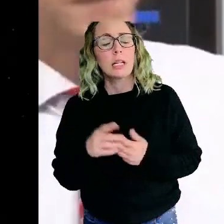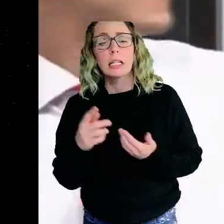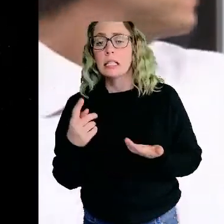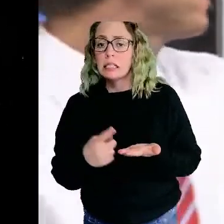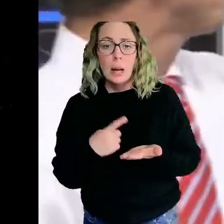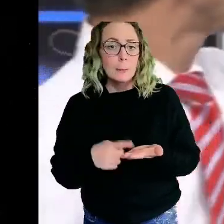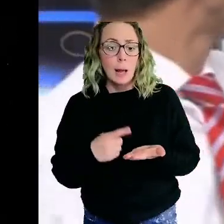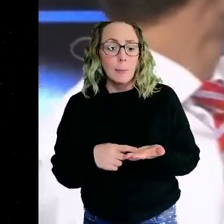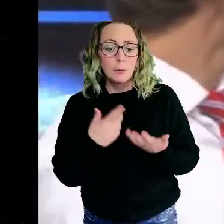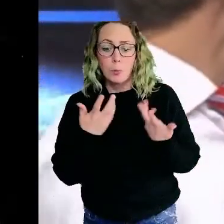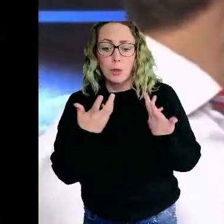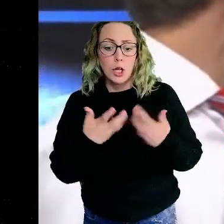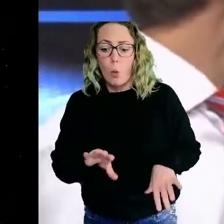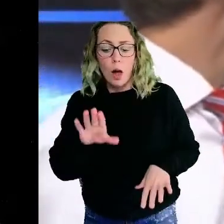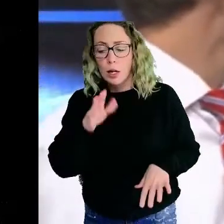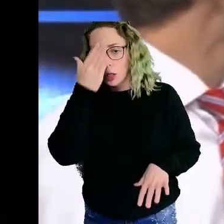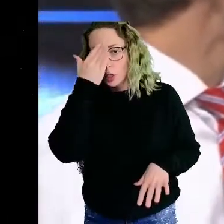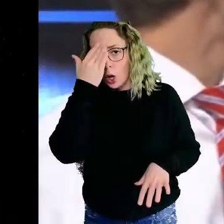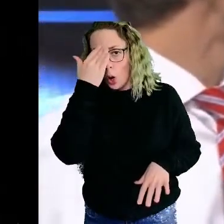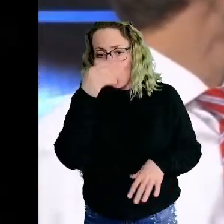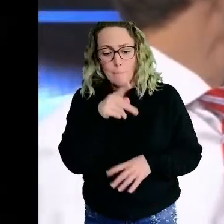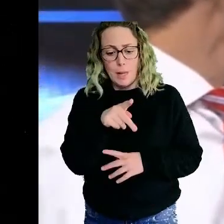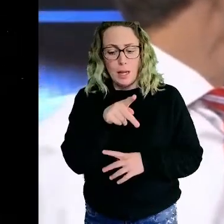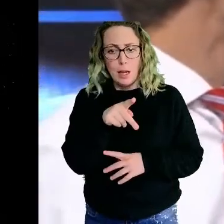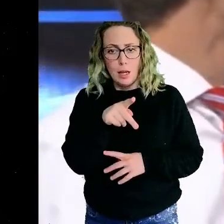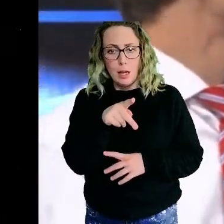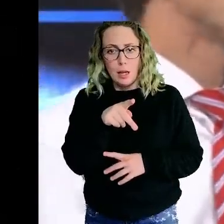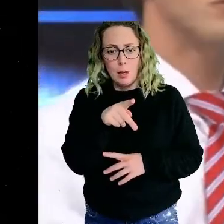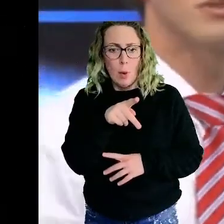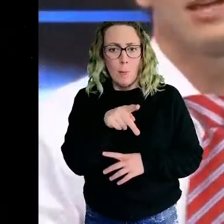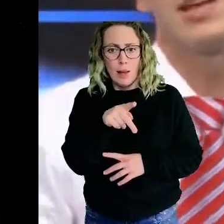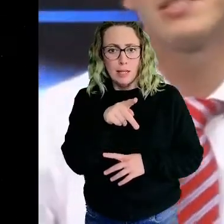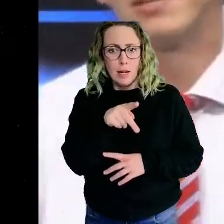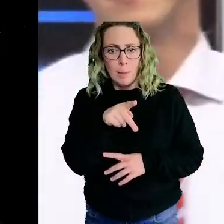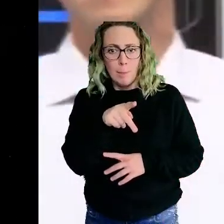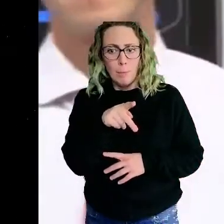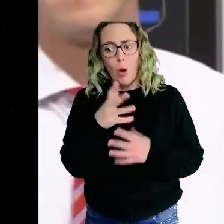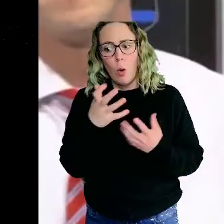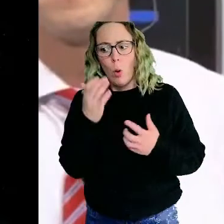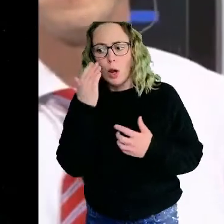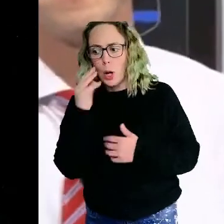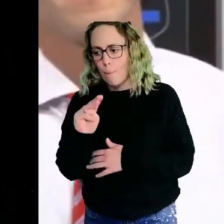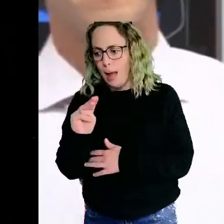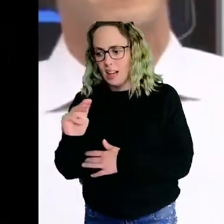P is. Sometimes we already know the momentum and we want to know the mass or the velocity.